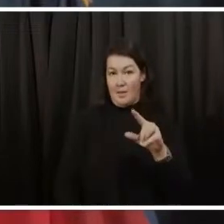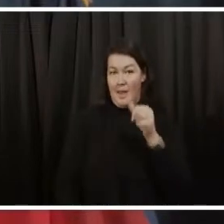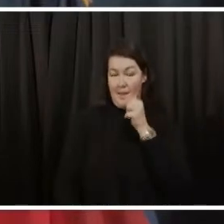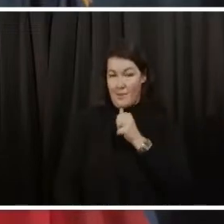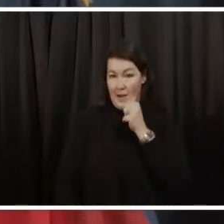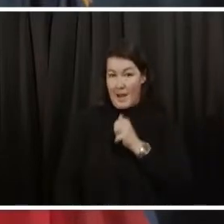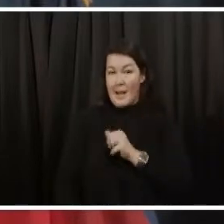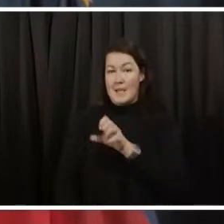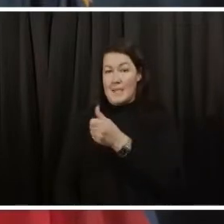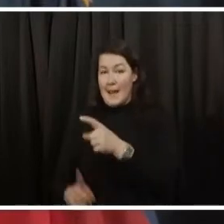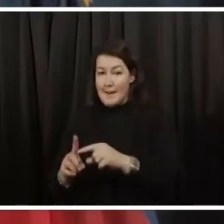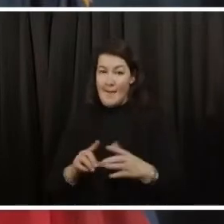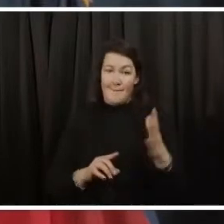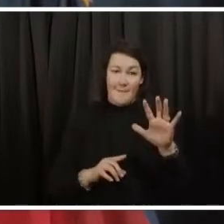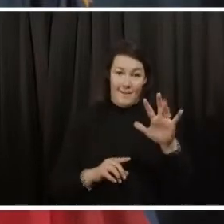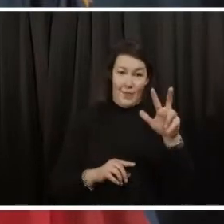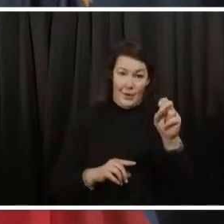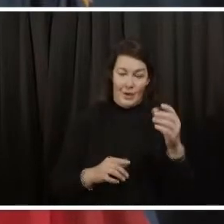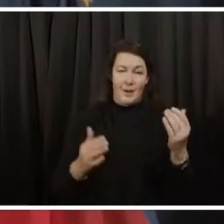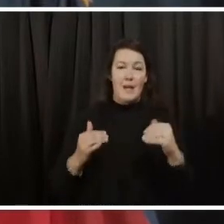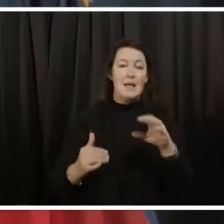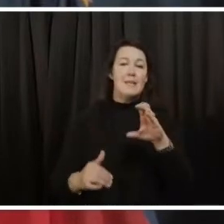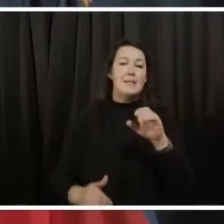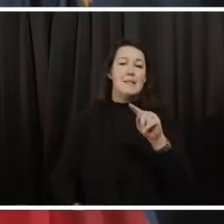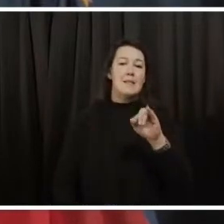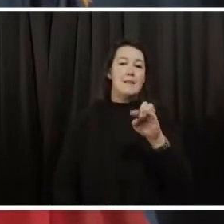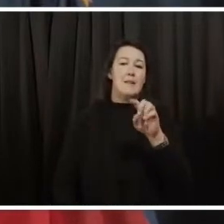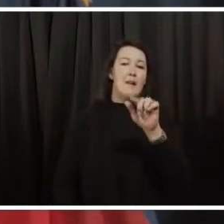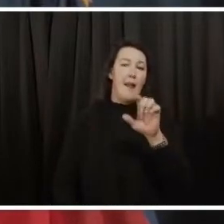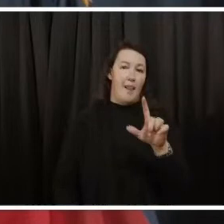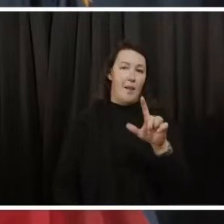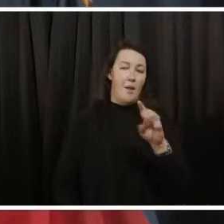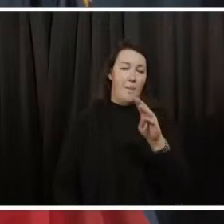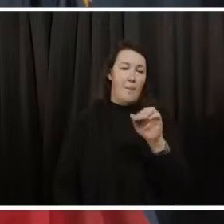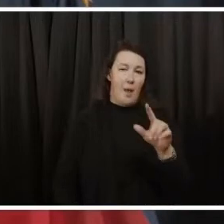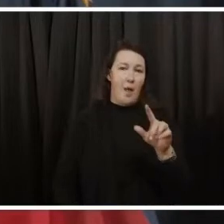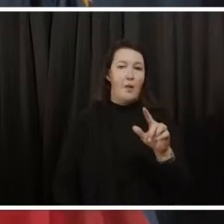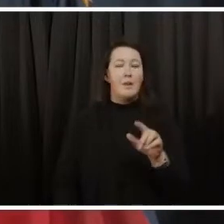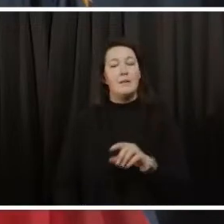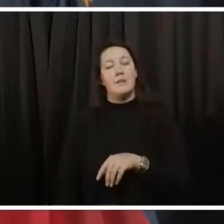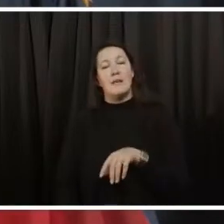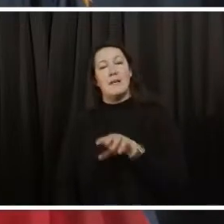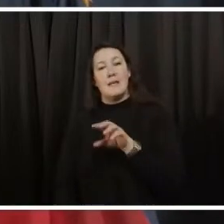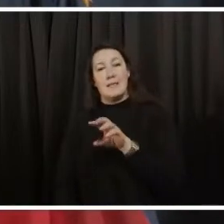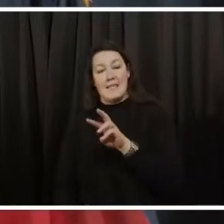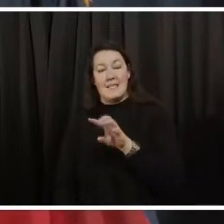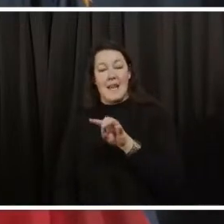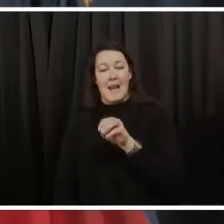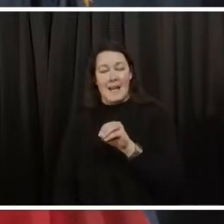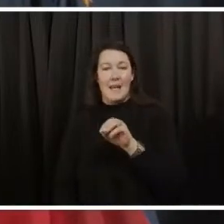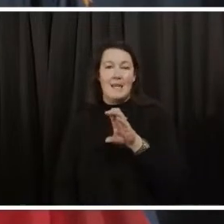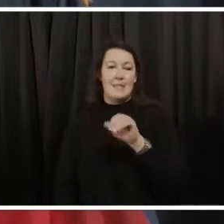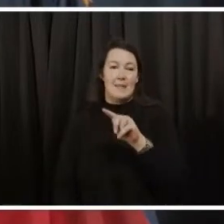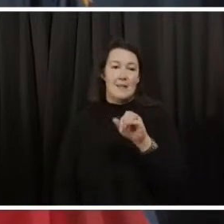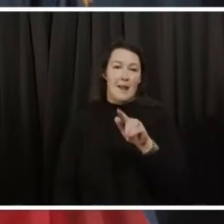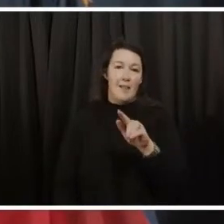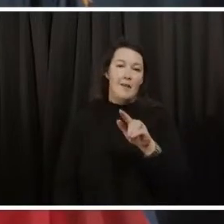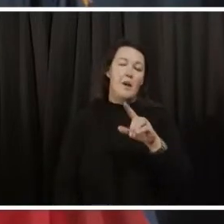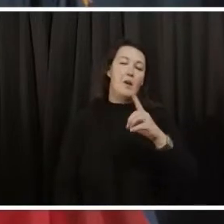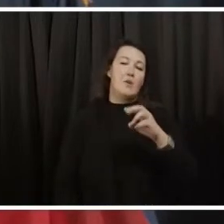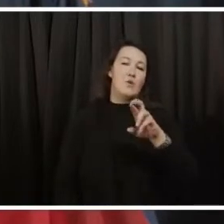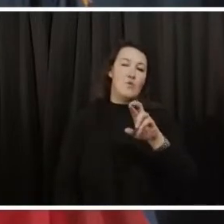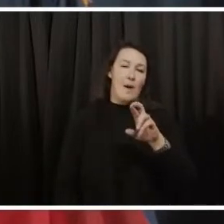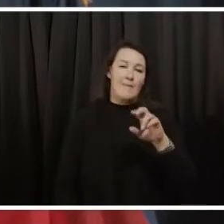to 5:30 p.m. Citadel Mall next to JCPenney in Colorado Springs at 680 Citadel Drive East, 10 a.m. to 6 p.m. Monday